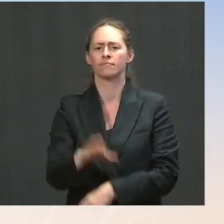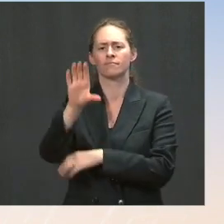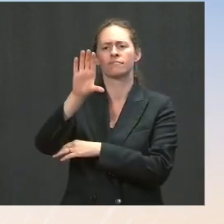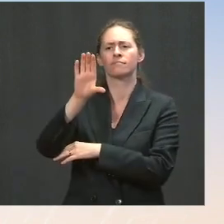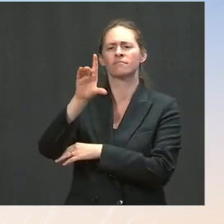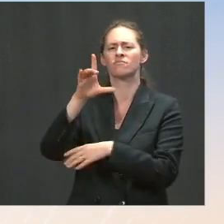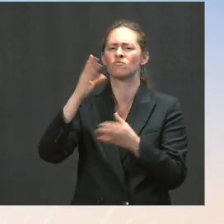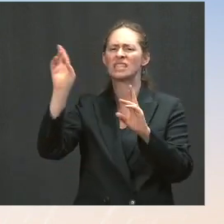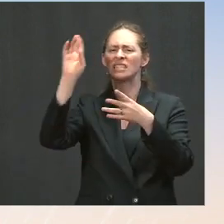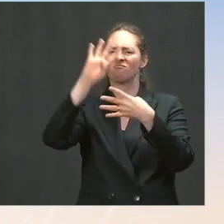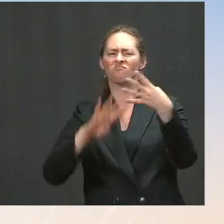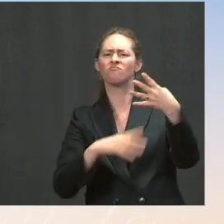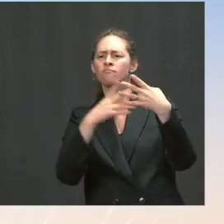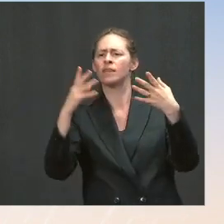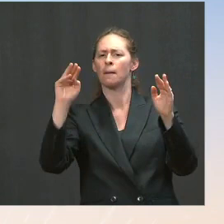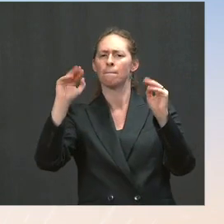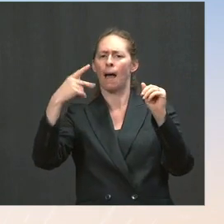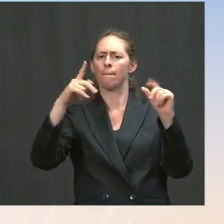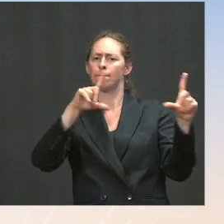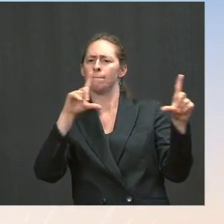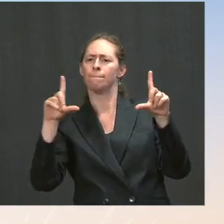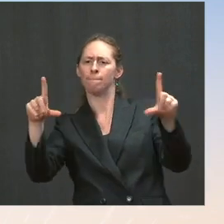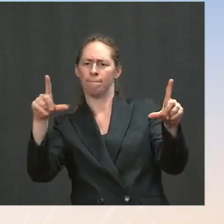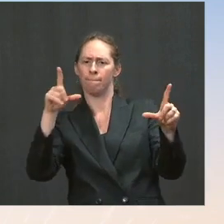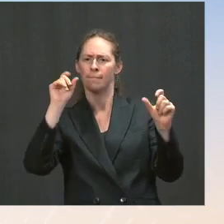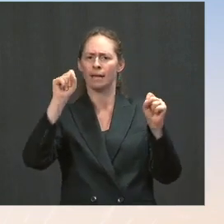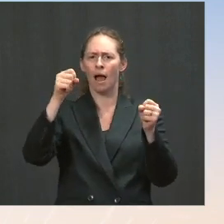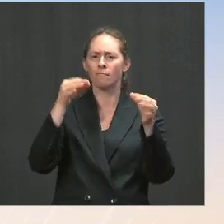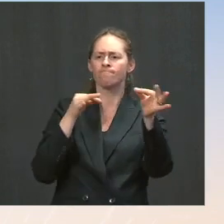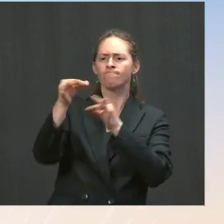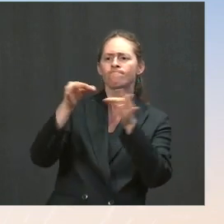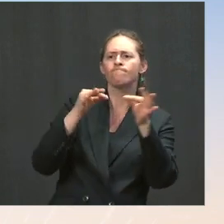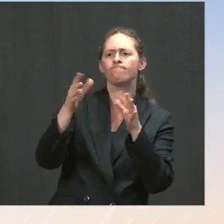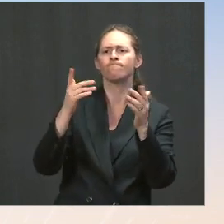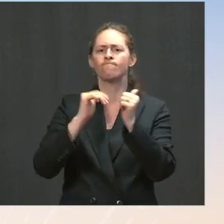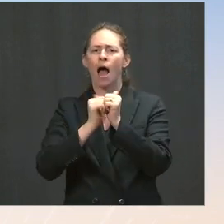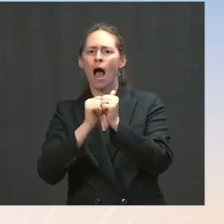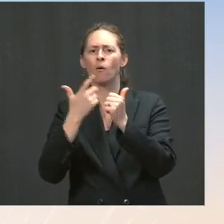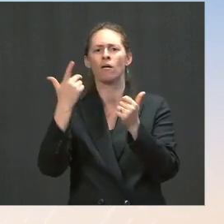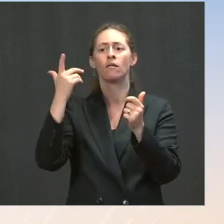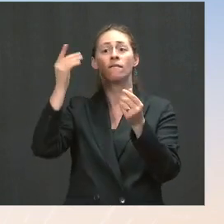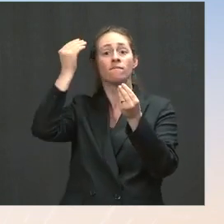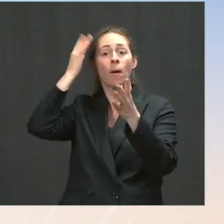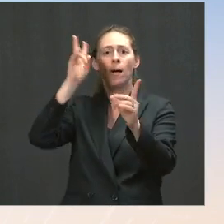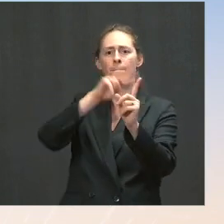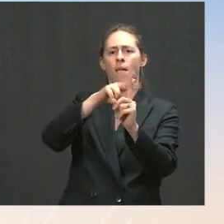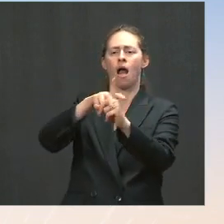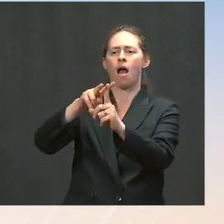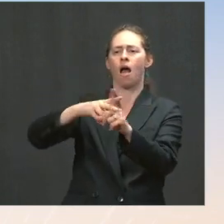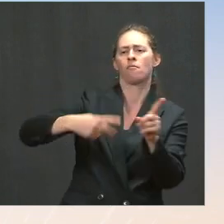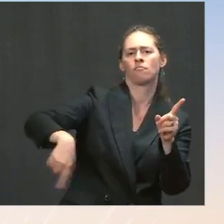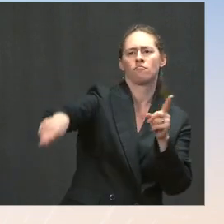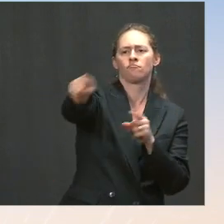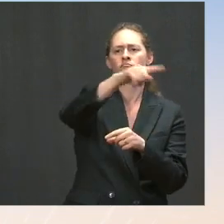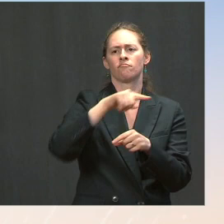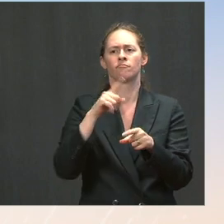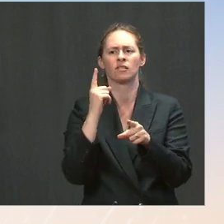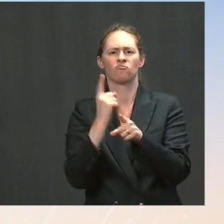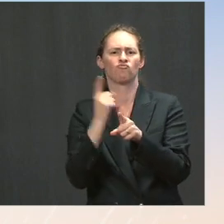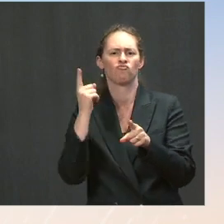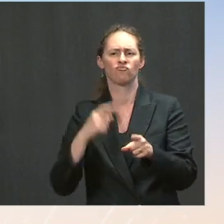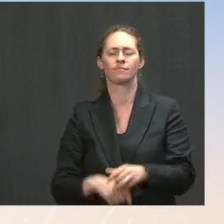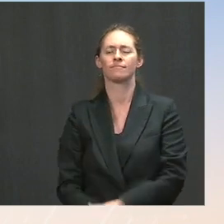to the public on how this guidance applies to them, and that would be the most accurate place to seek information. Is the